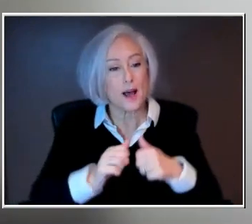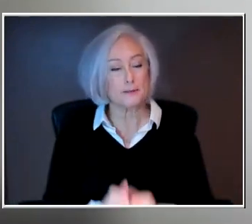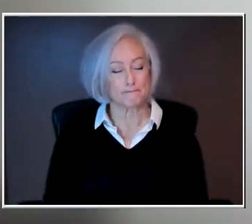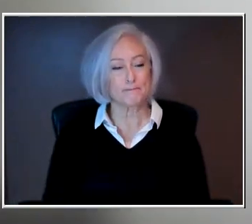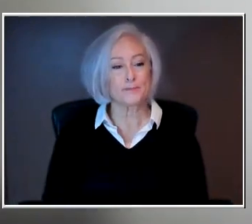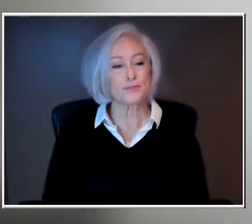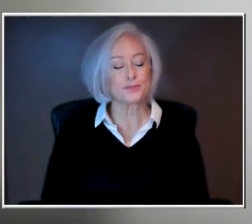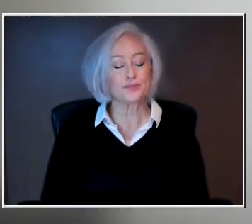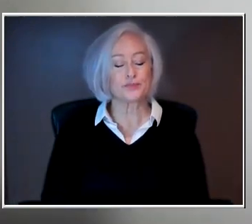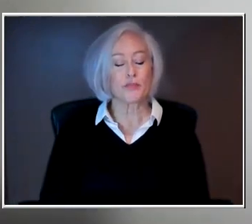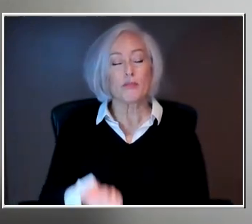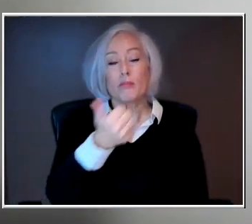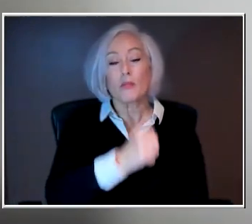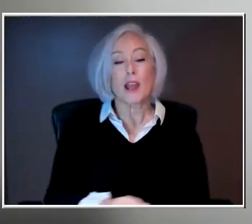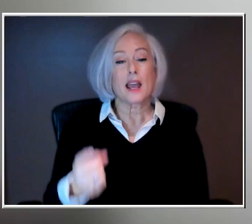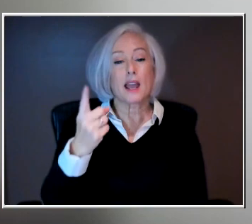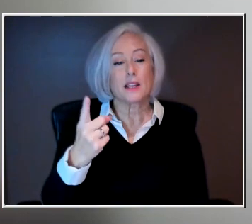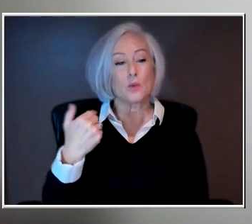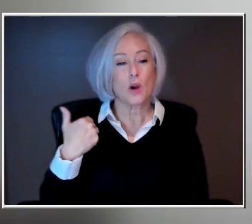anybody that has